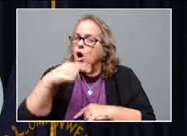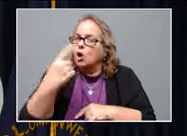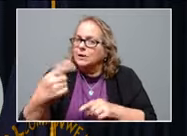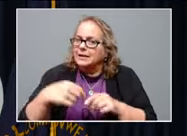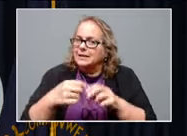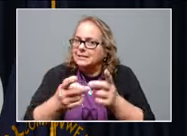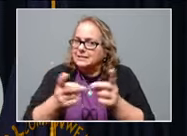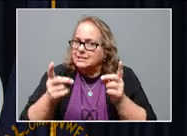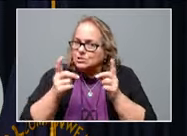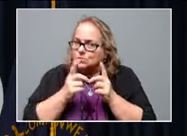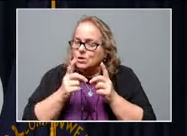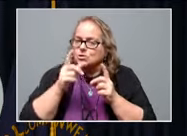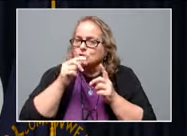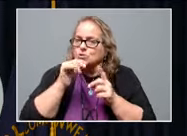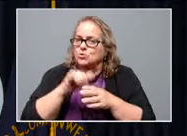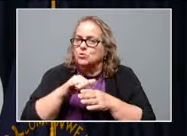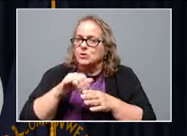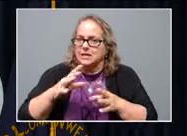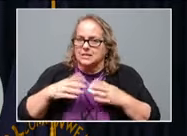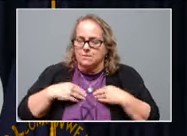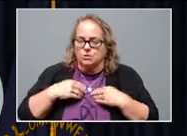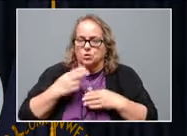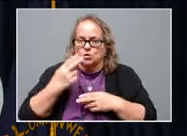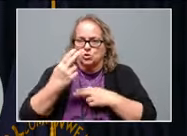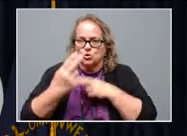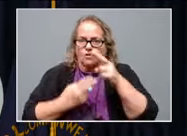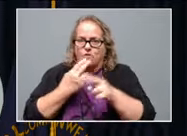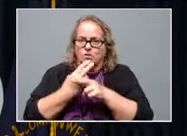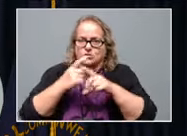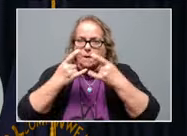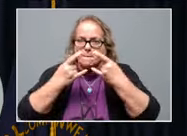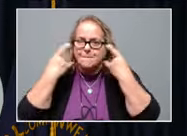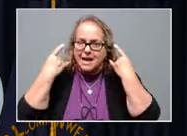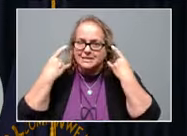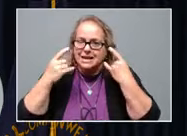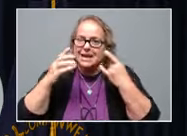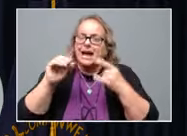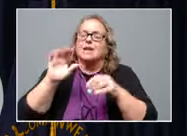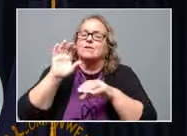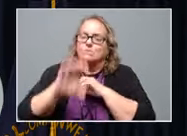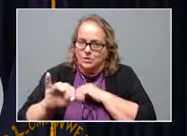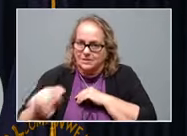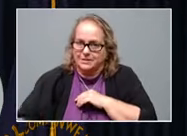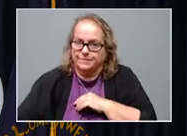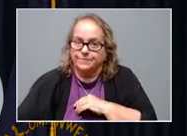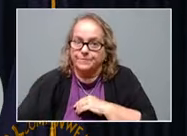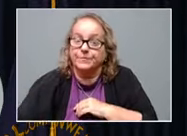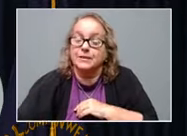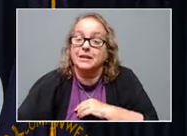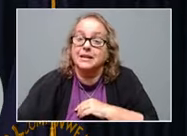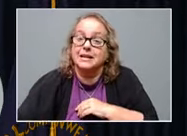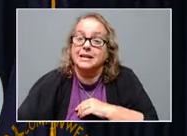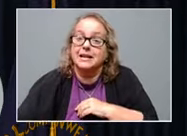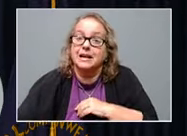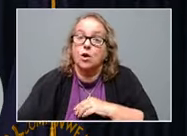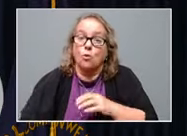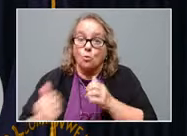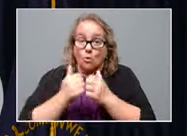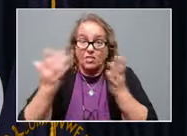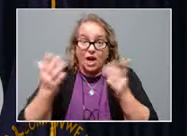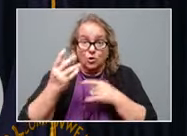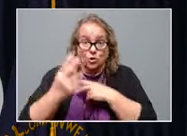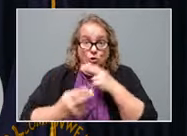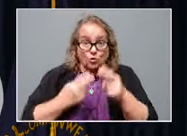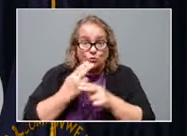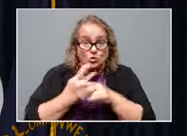masking and enforce it. Test to Stay without universal masking is having people there without a mask spreading